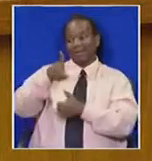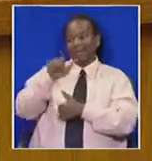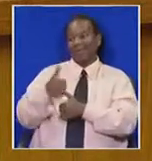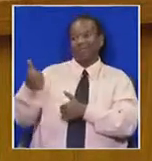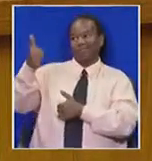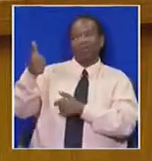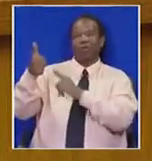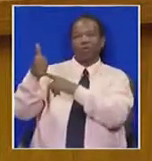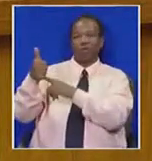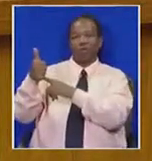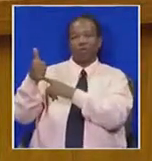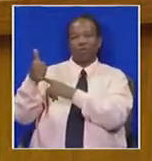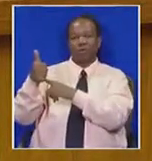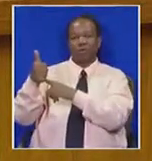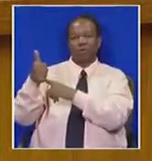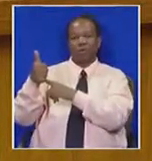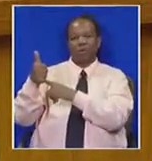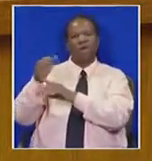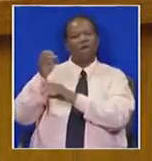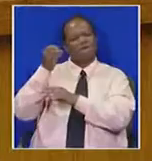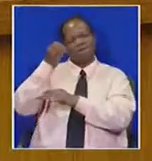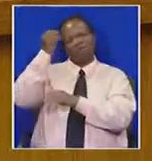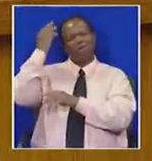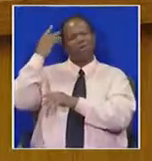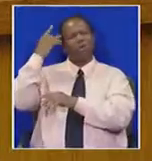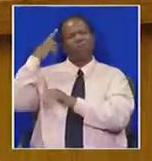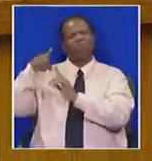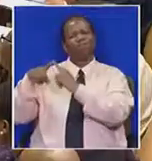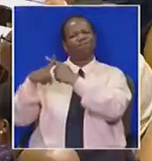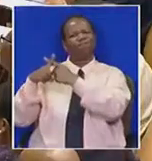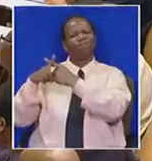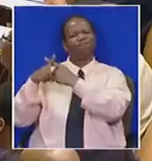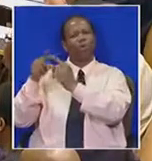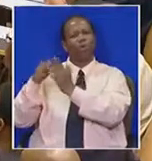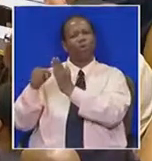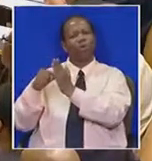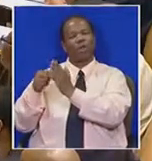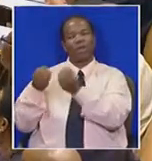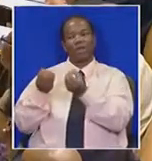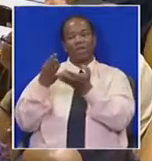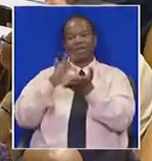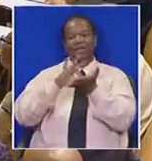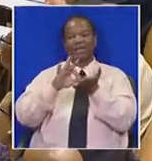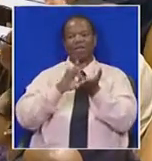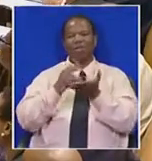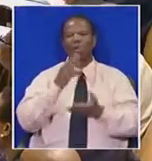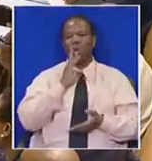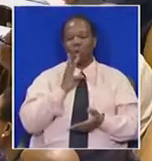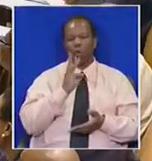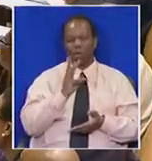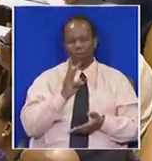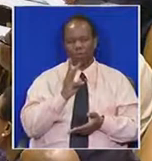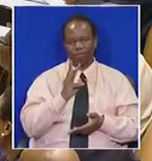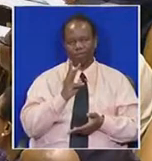vergeet van skoon audit, gee ons eerder skoon water, vertel vir ons eerder waar is die skoon